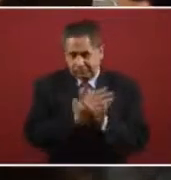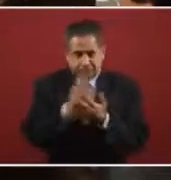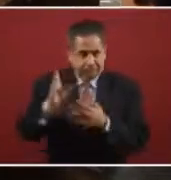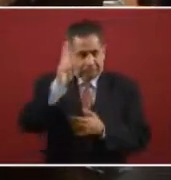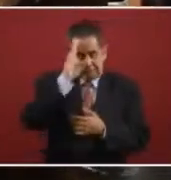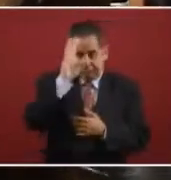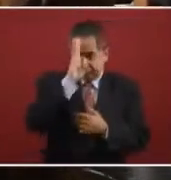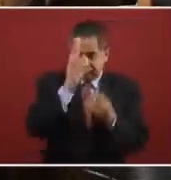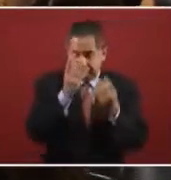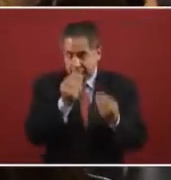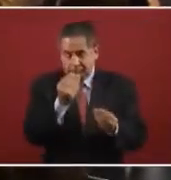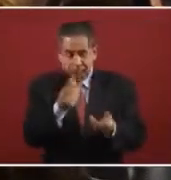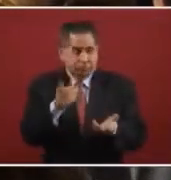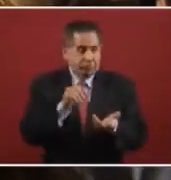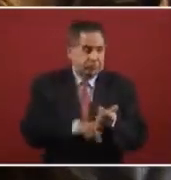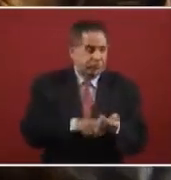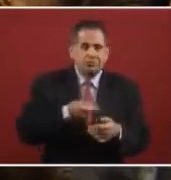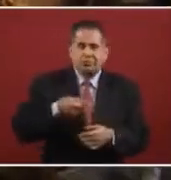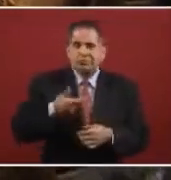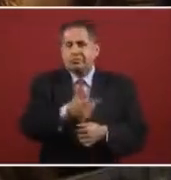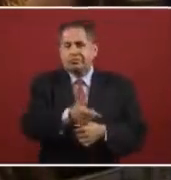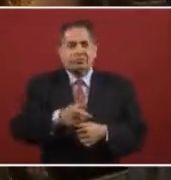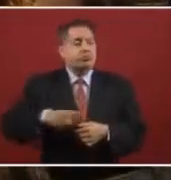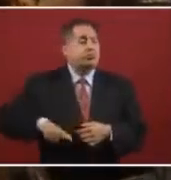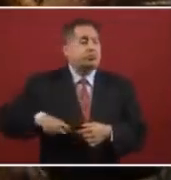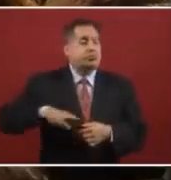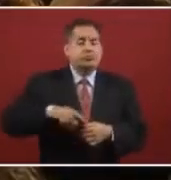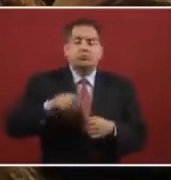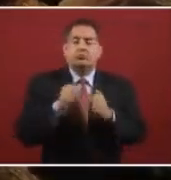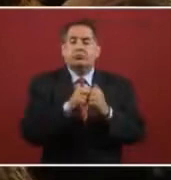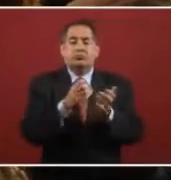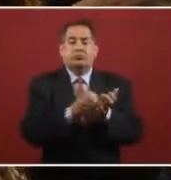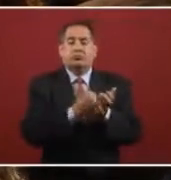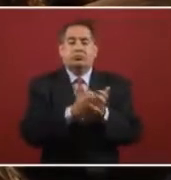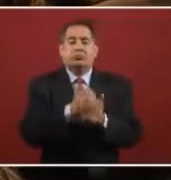burocracia the bureaucracy, dorada, the golden bureaucracy.